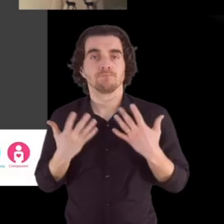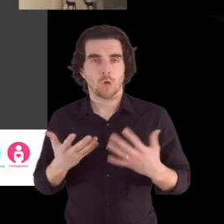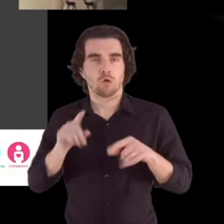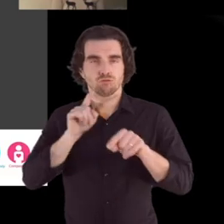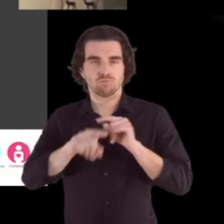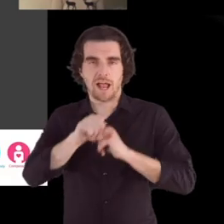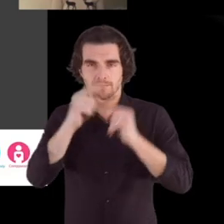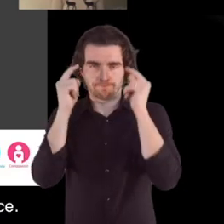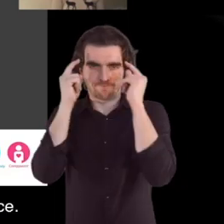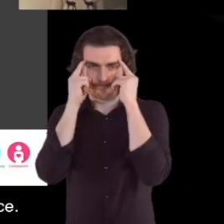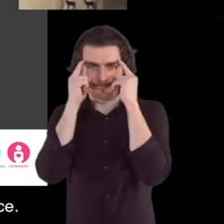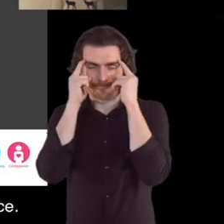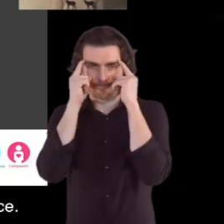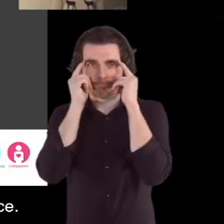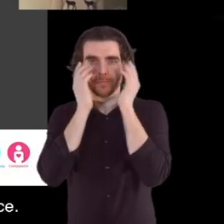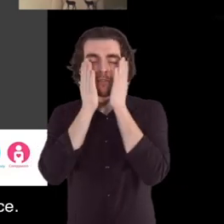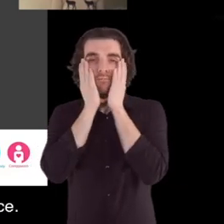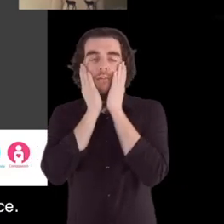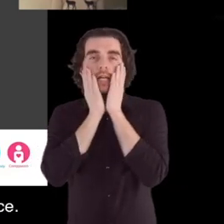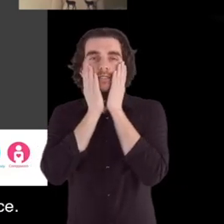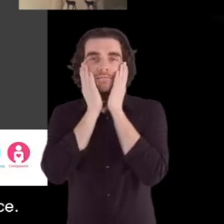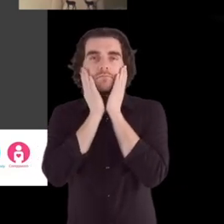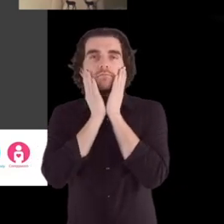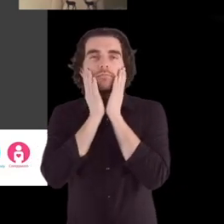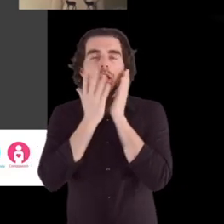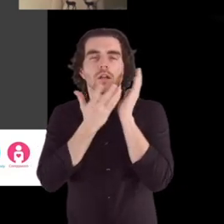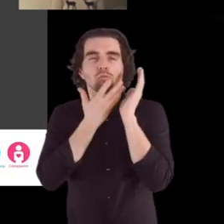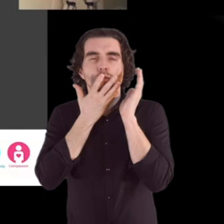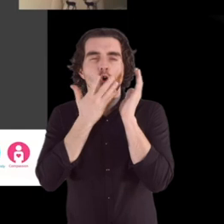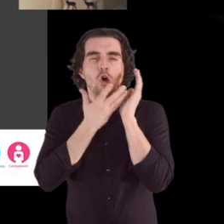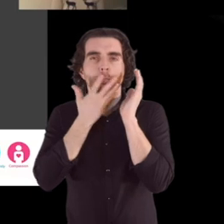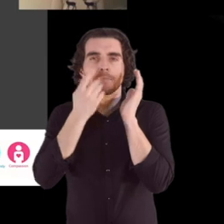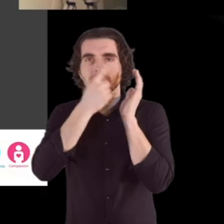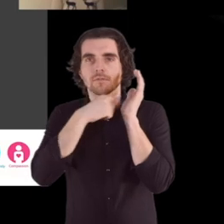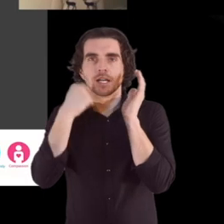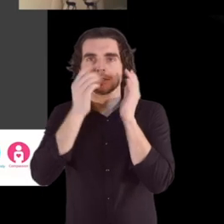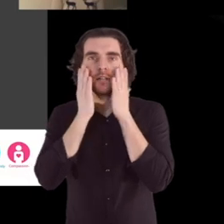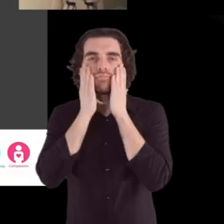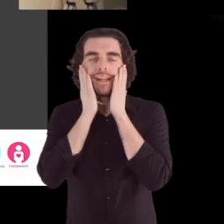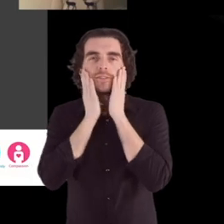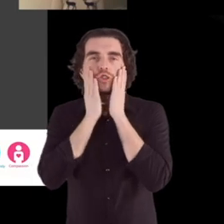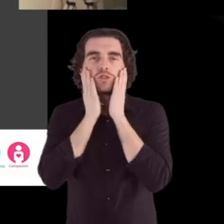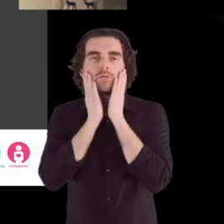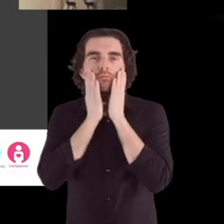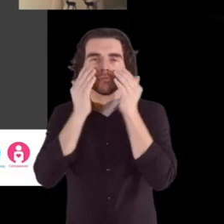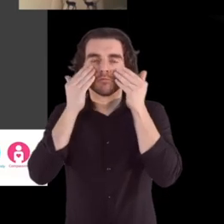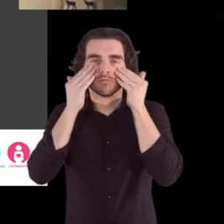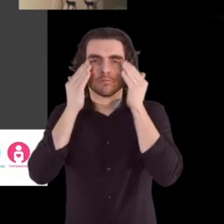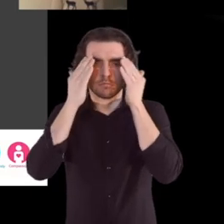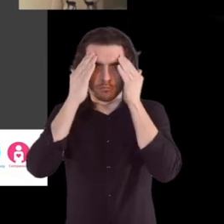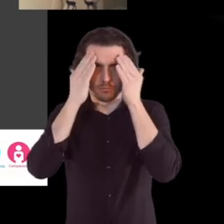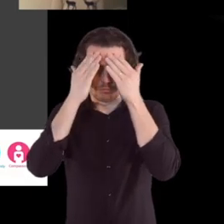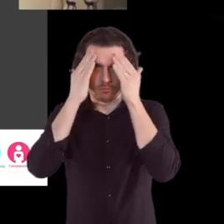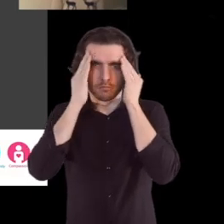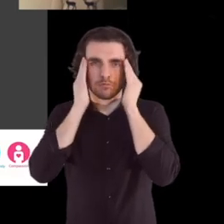And now I want you to try and bring your attention to your face and bring in a warm facial expression to it. So maybe